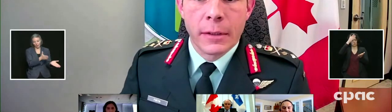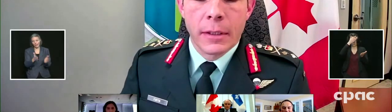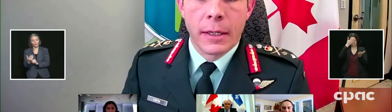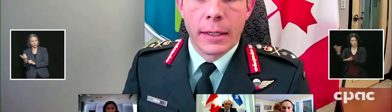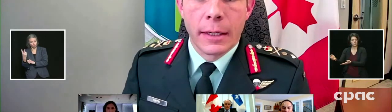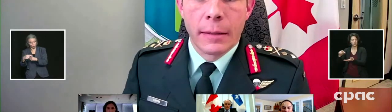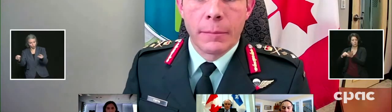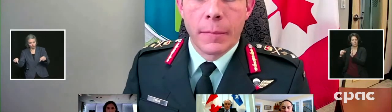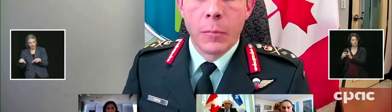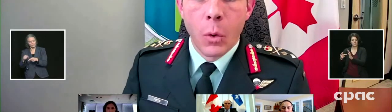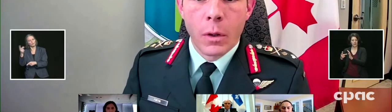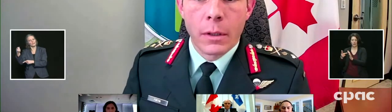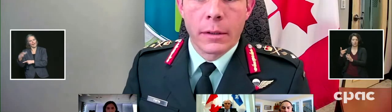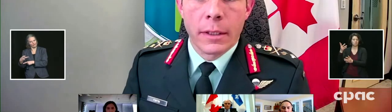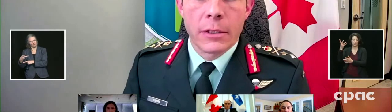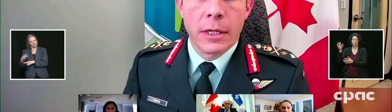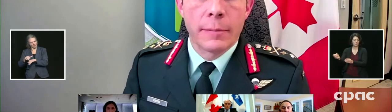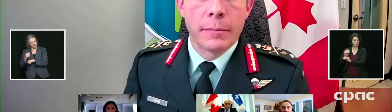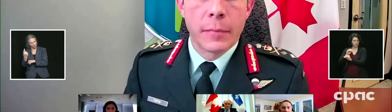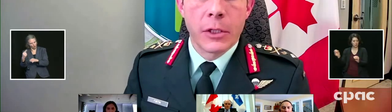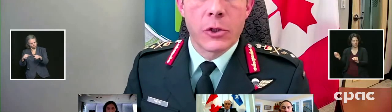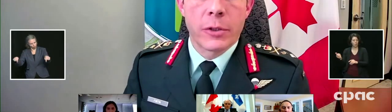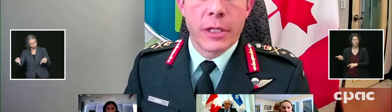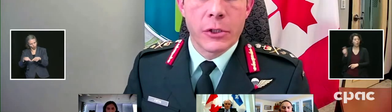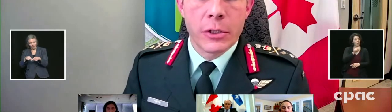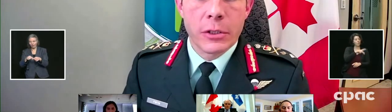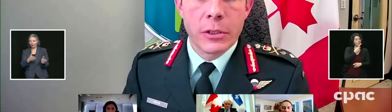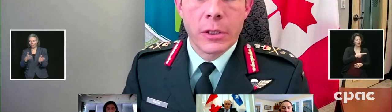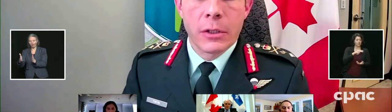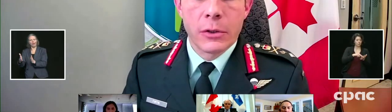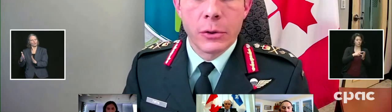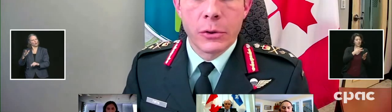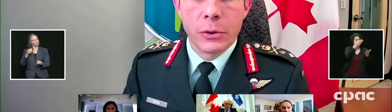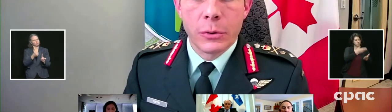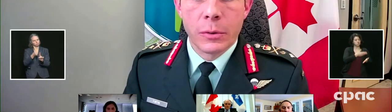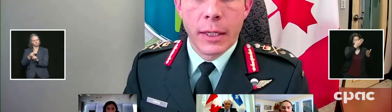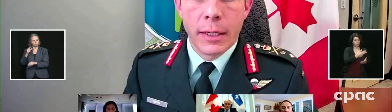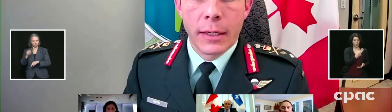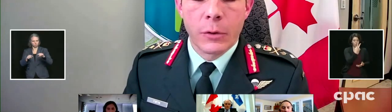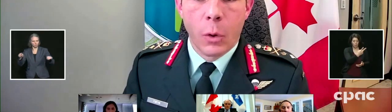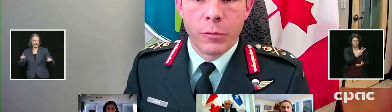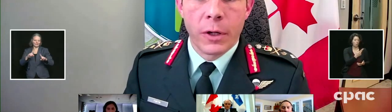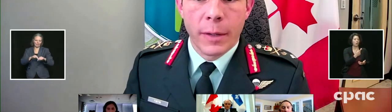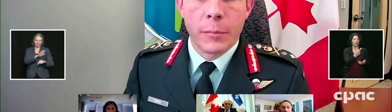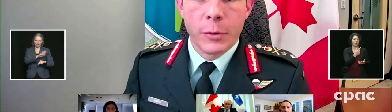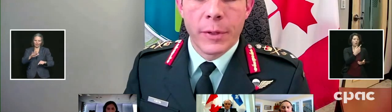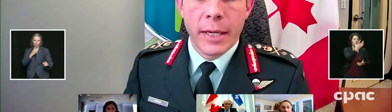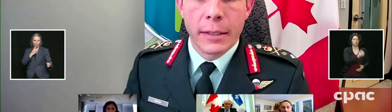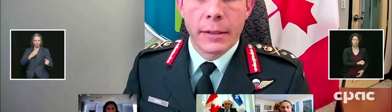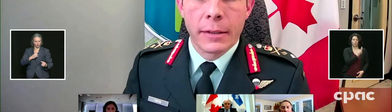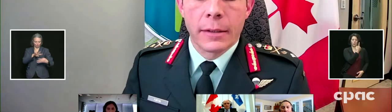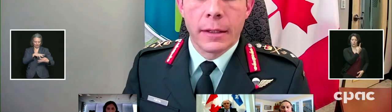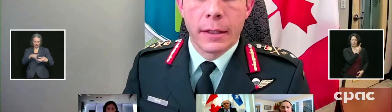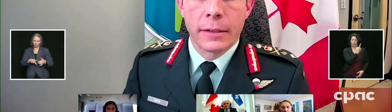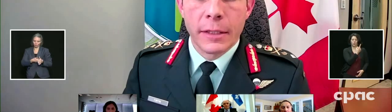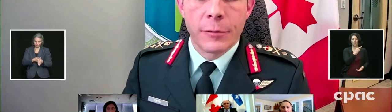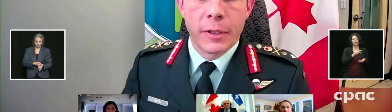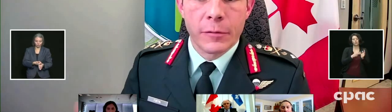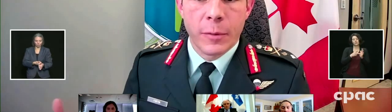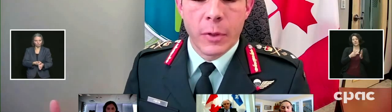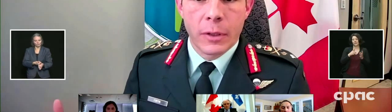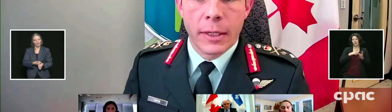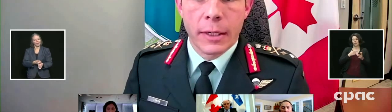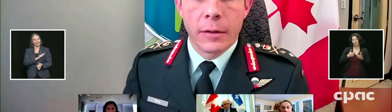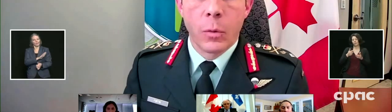felt more in some jurisdictions due to the overall number being